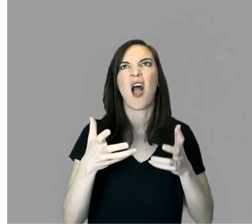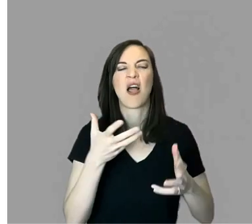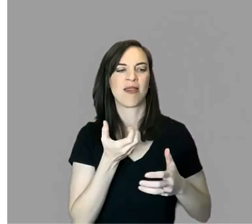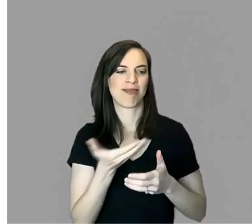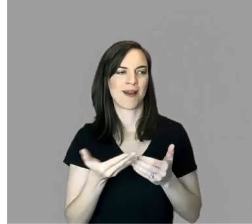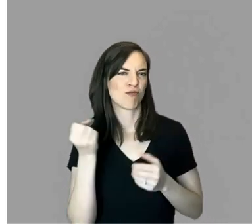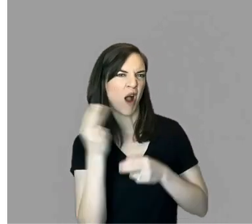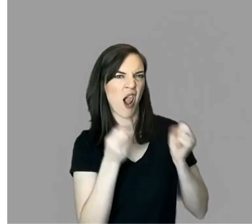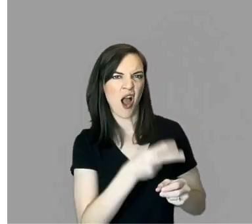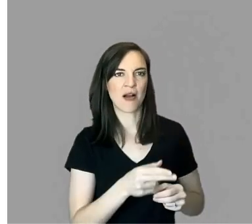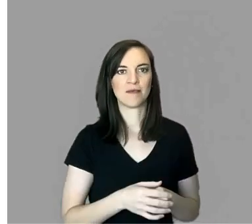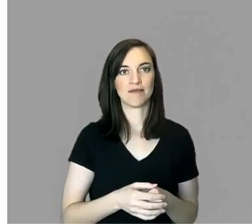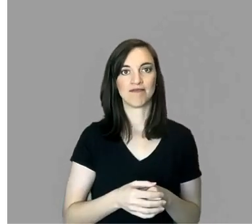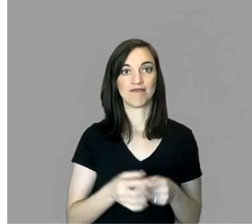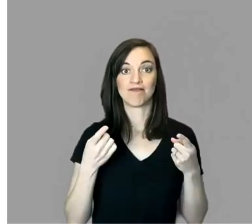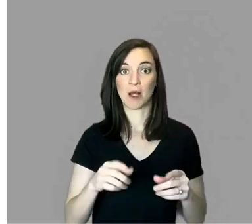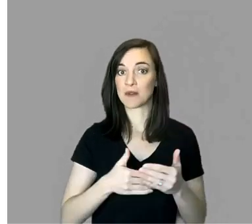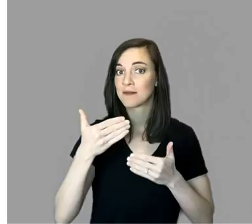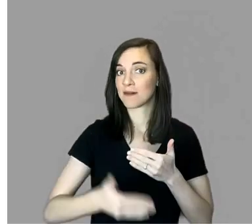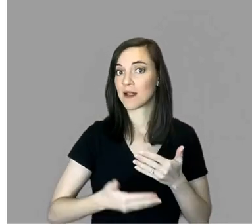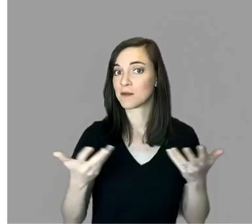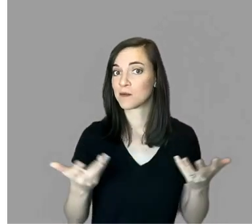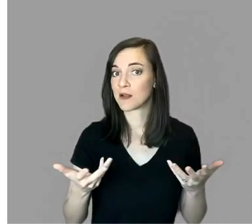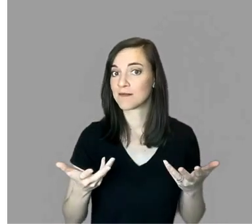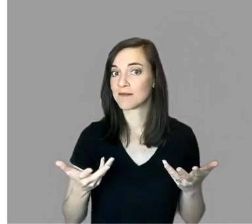She is then sent to the office to calm down.